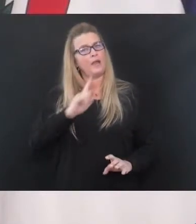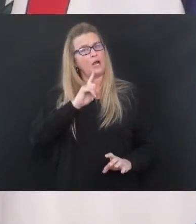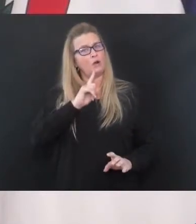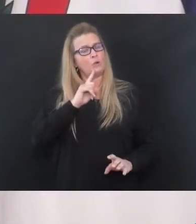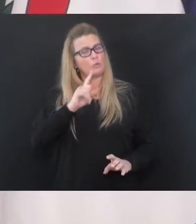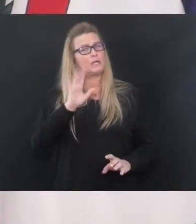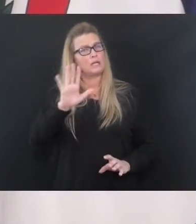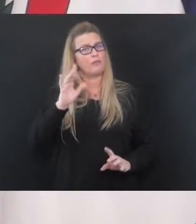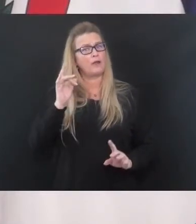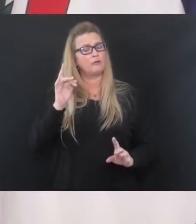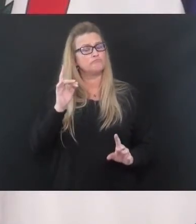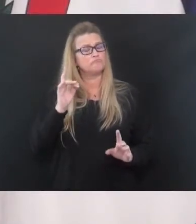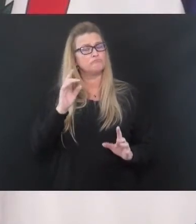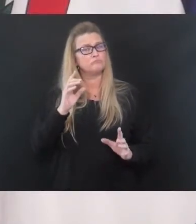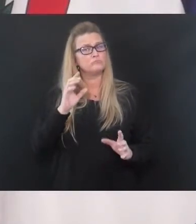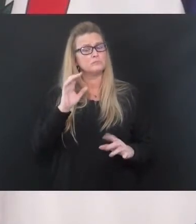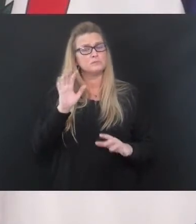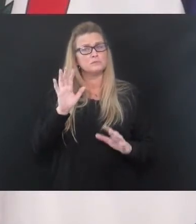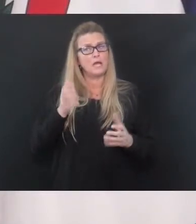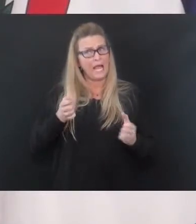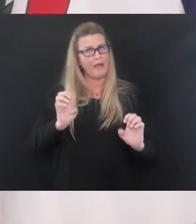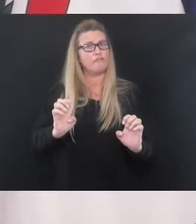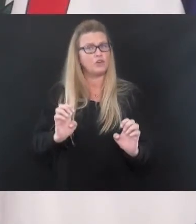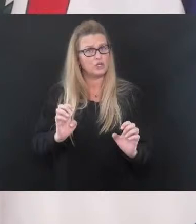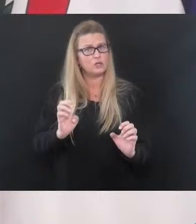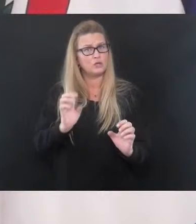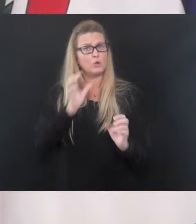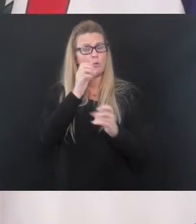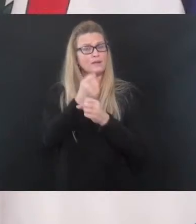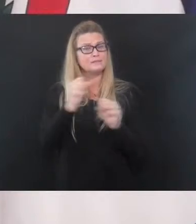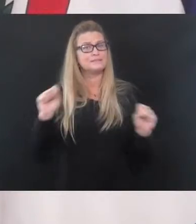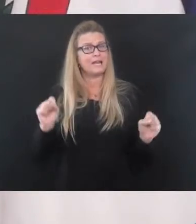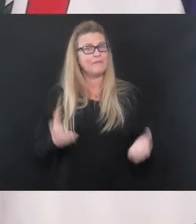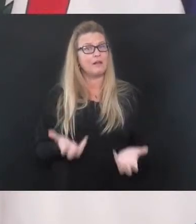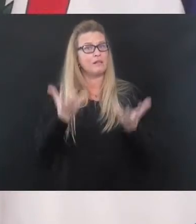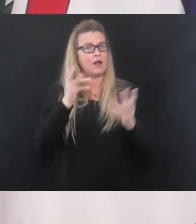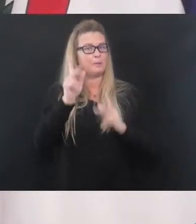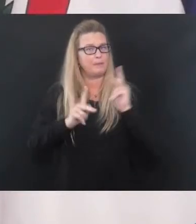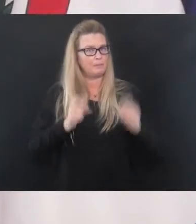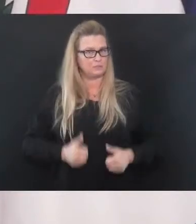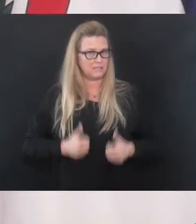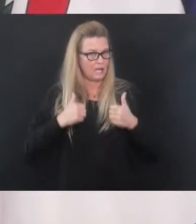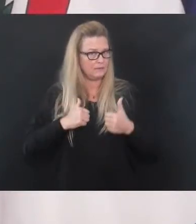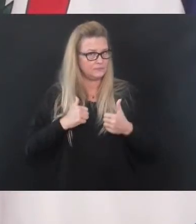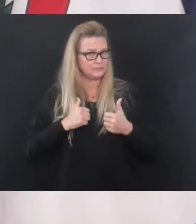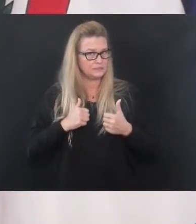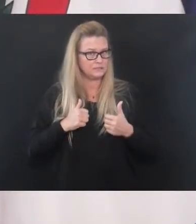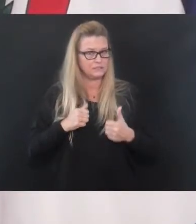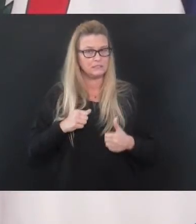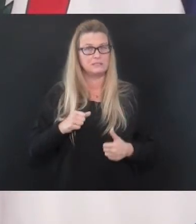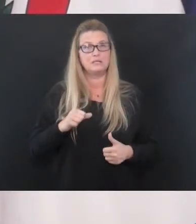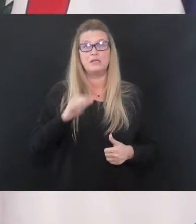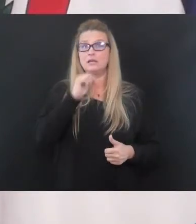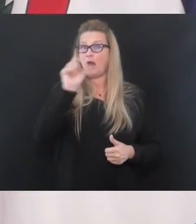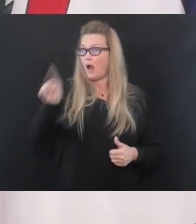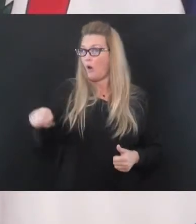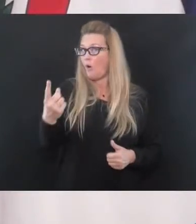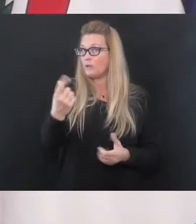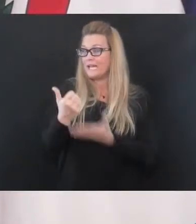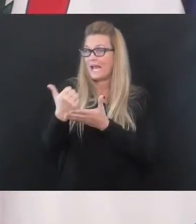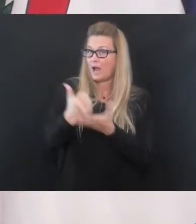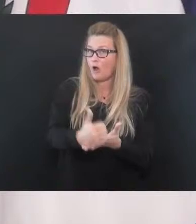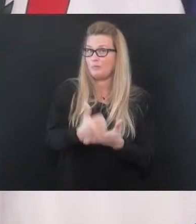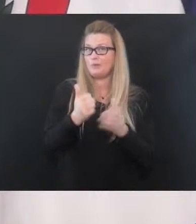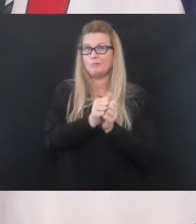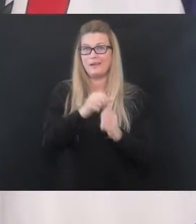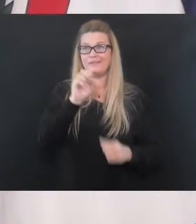to all of us that's going to save a bunch of lives. Not only can it really help them with any potential possible